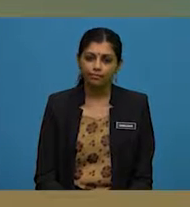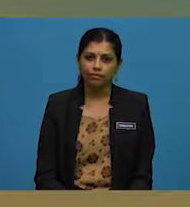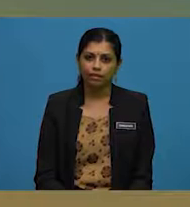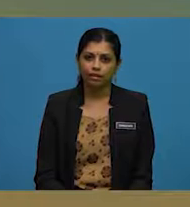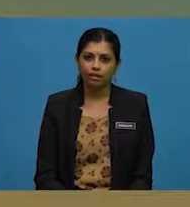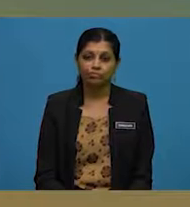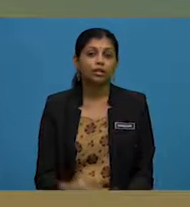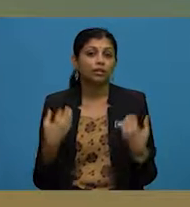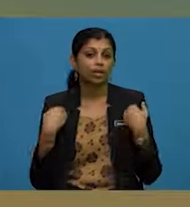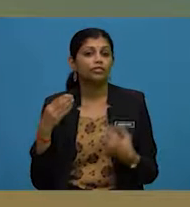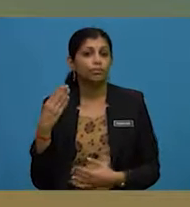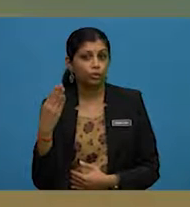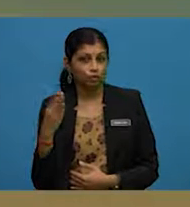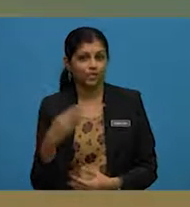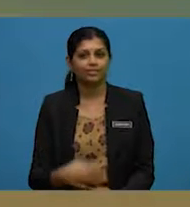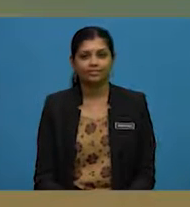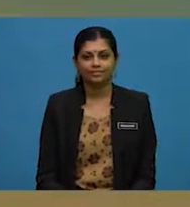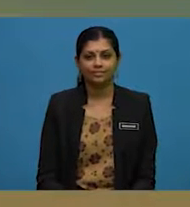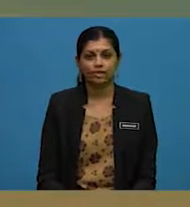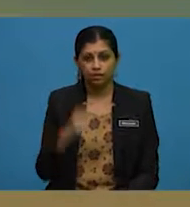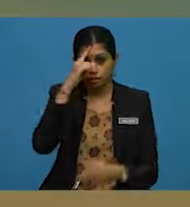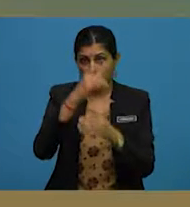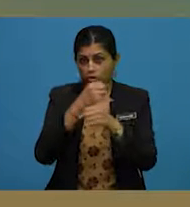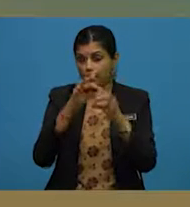And that's the concluding sentence.